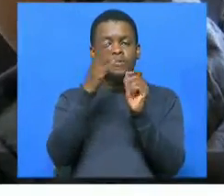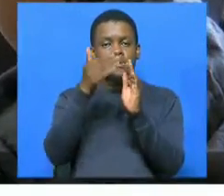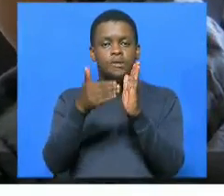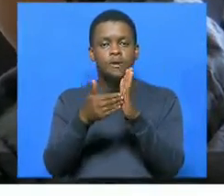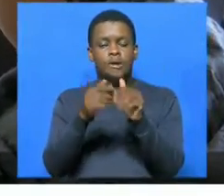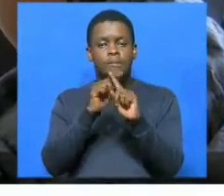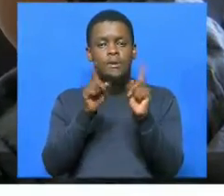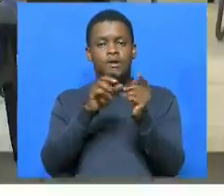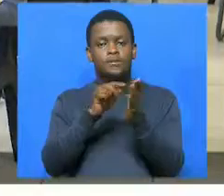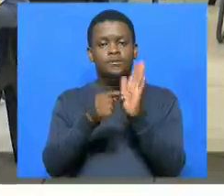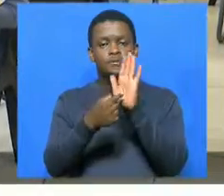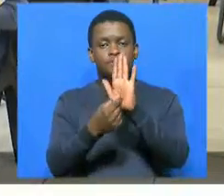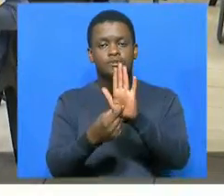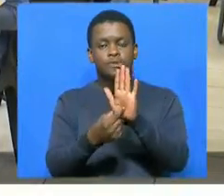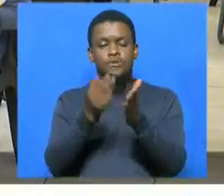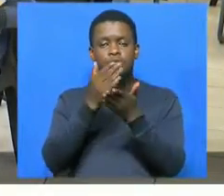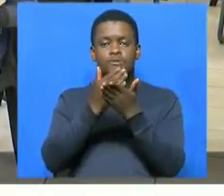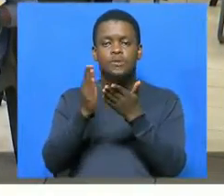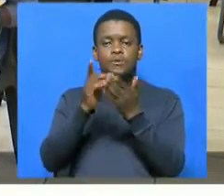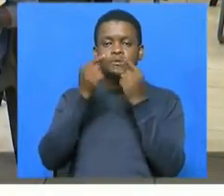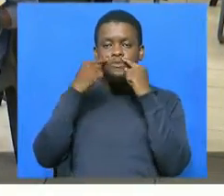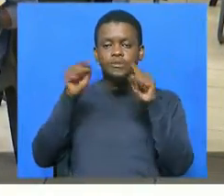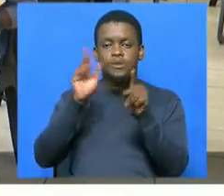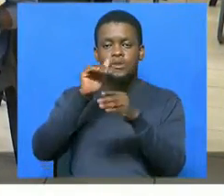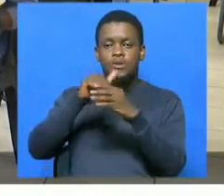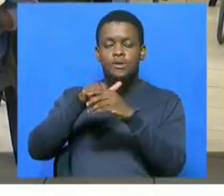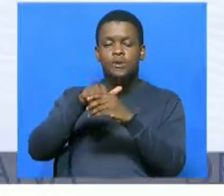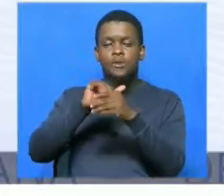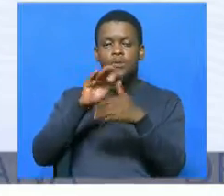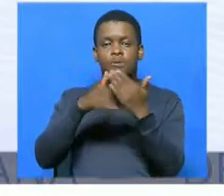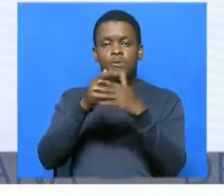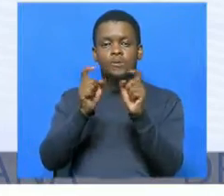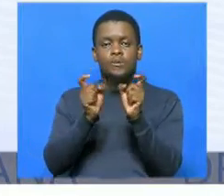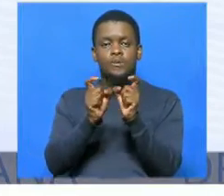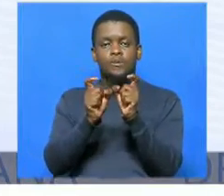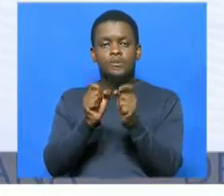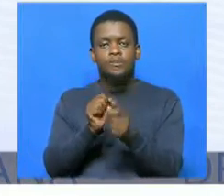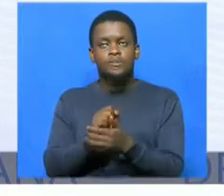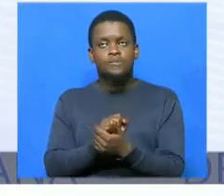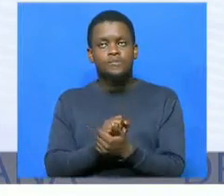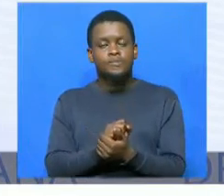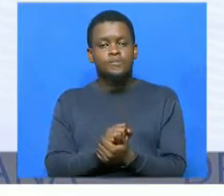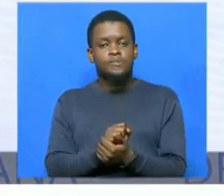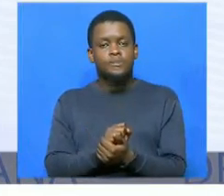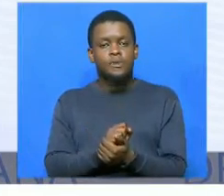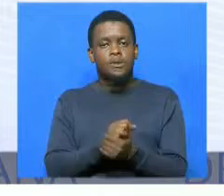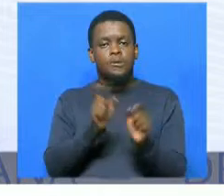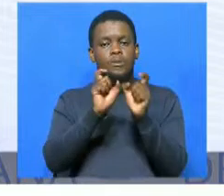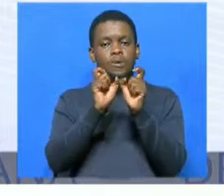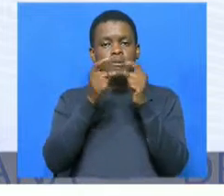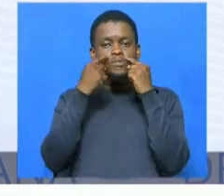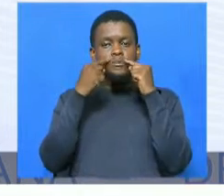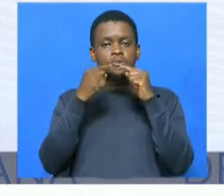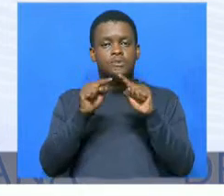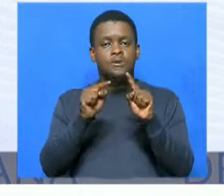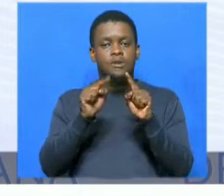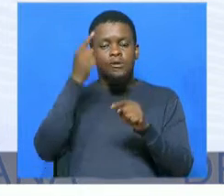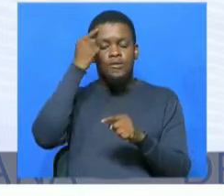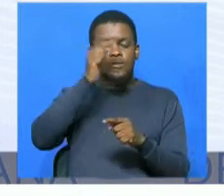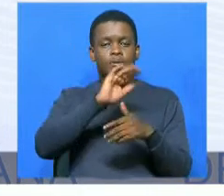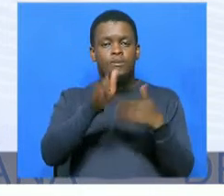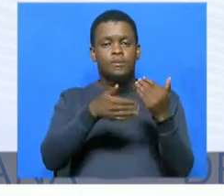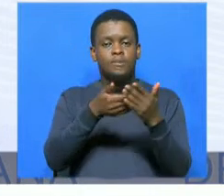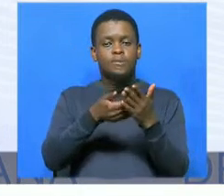organizers expressed satisfaction with the overall participation. The tournament was successful, though the